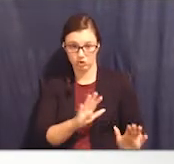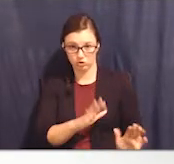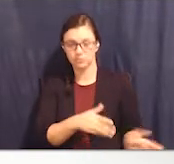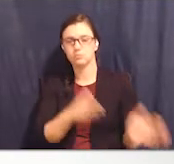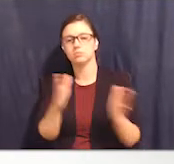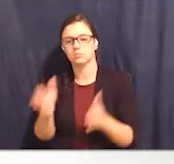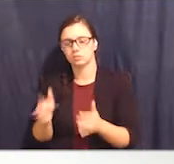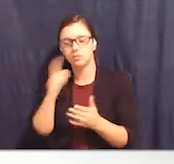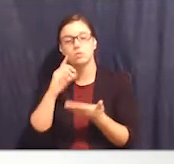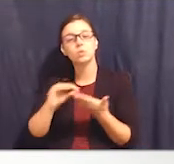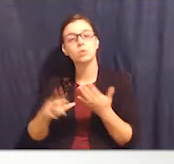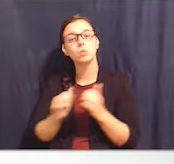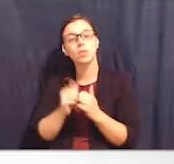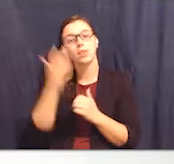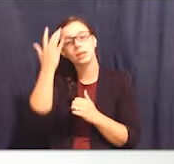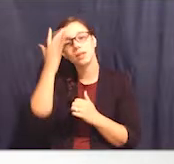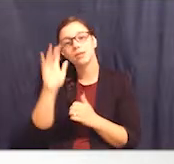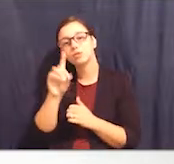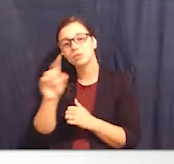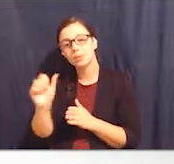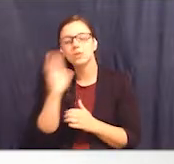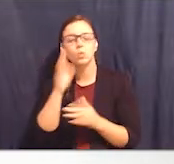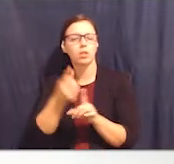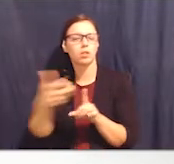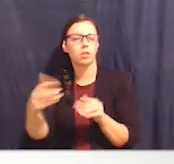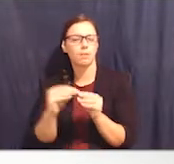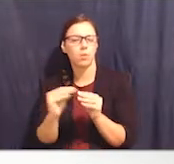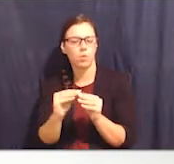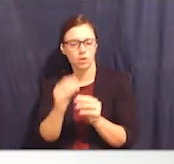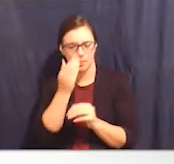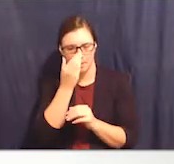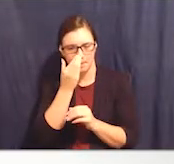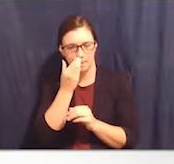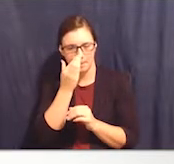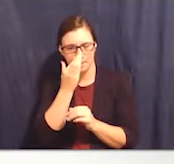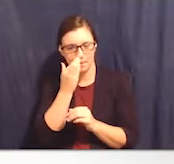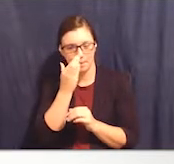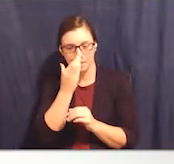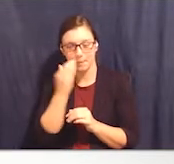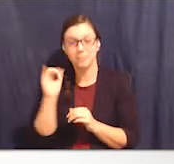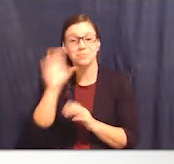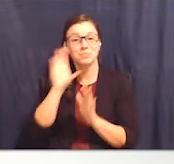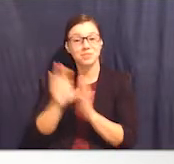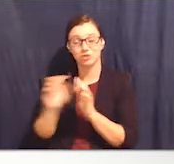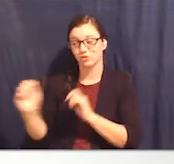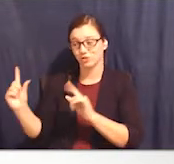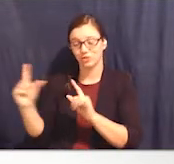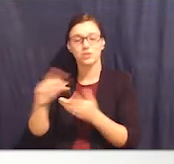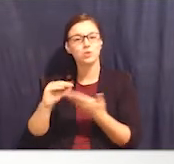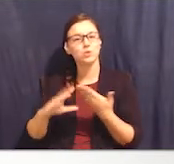up? How many institutions of higher education do we have in this state?